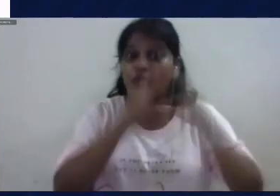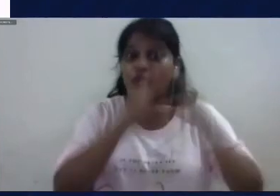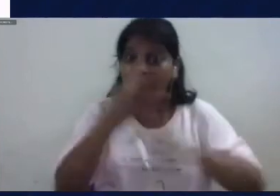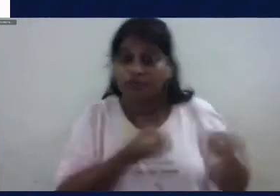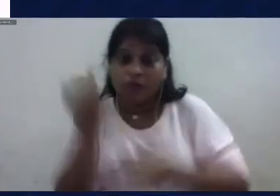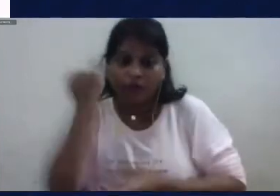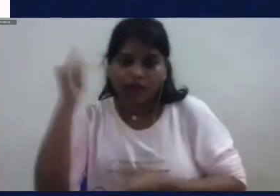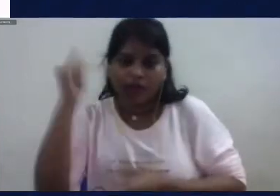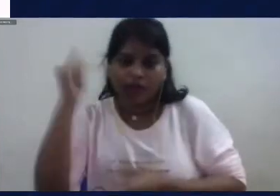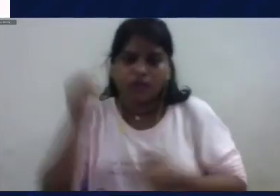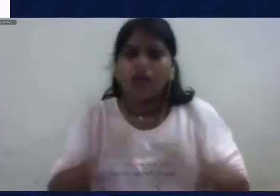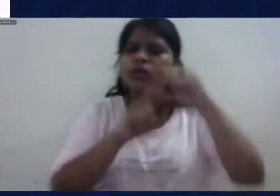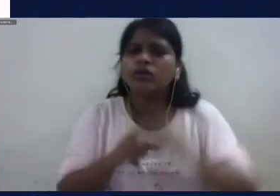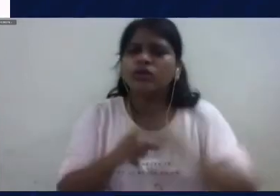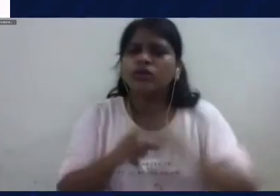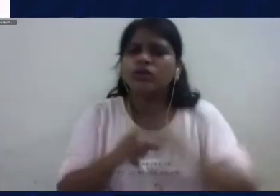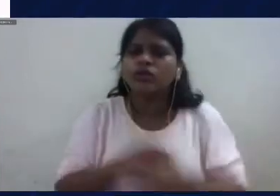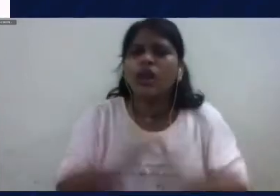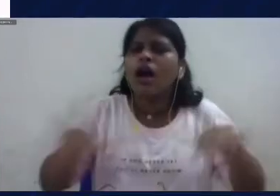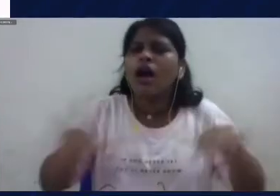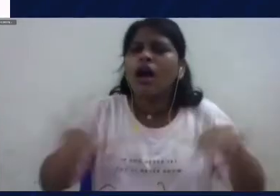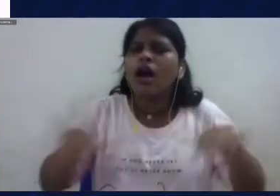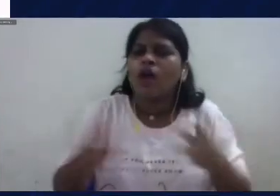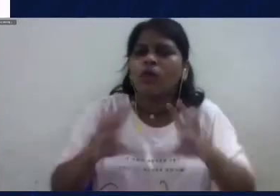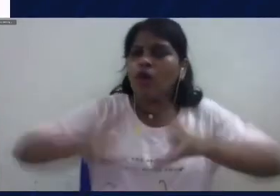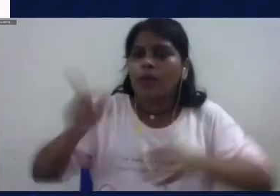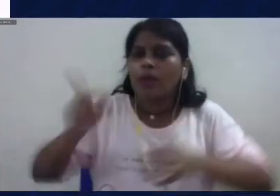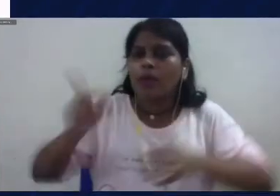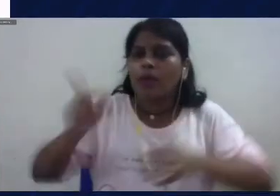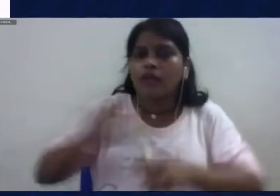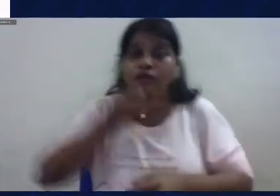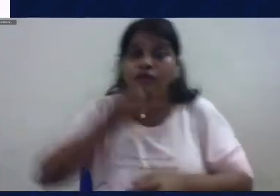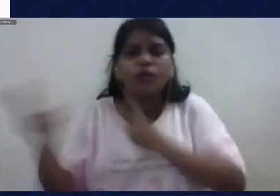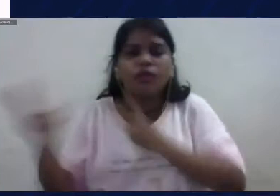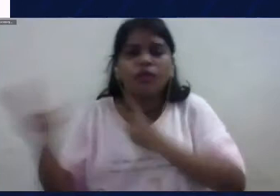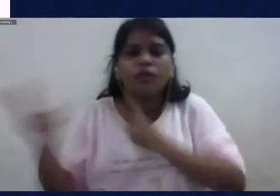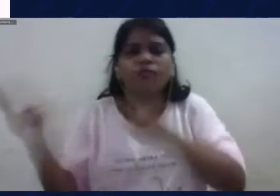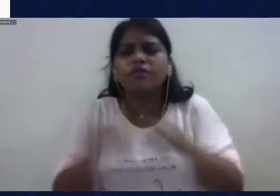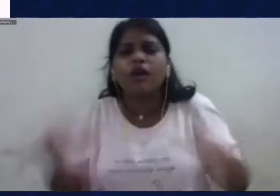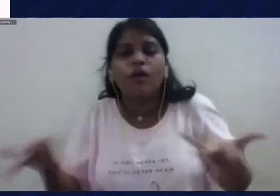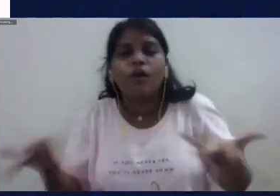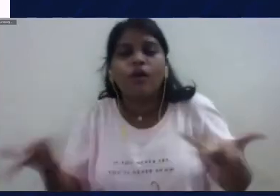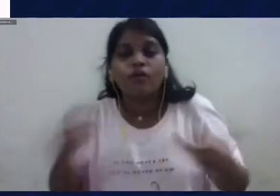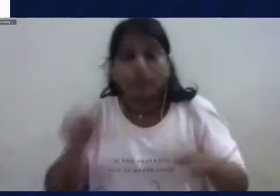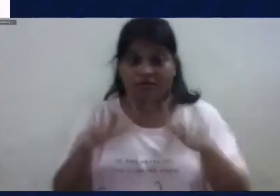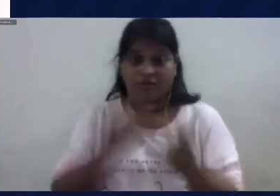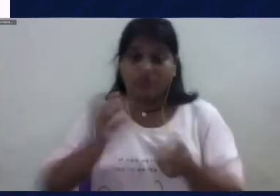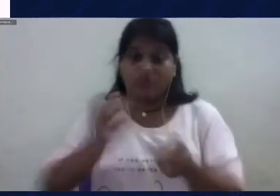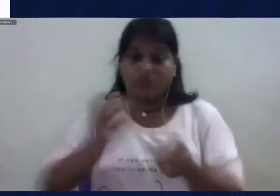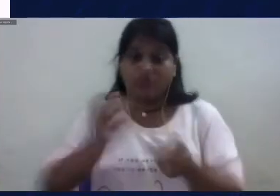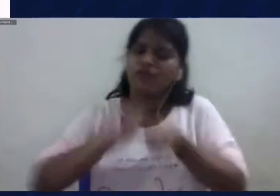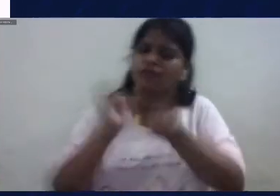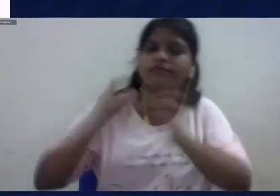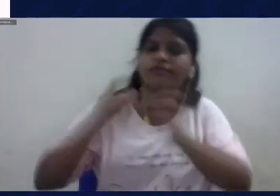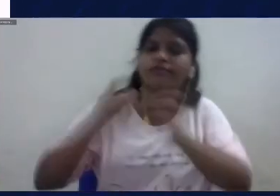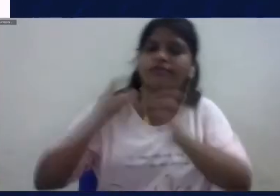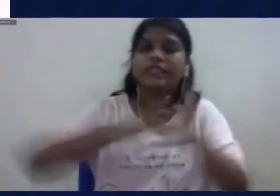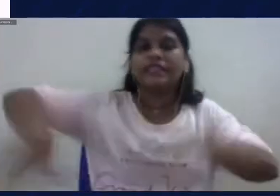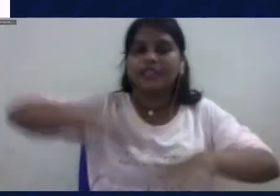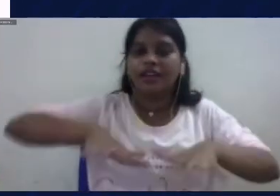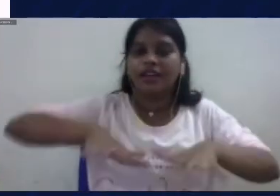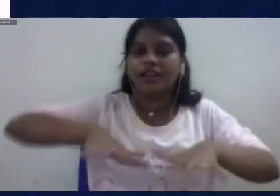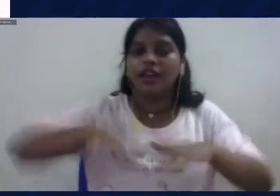encountered the question, how does the automobile of the future look like? The automobile of the future is going to change the way cities are going to be. And